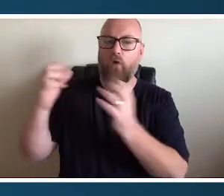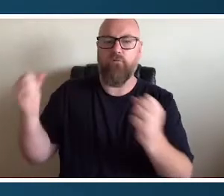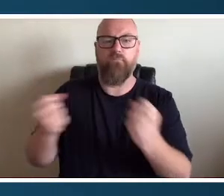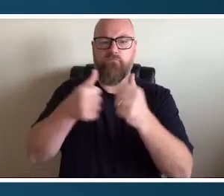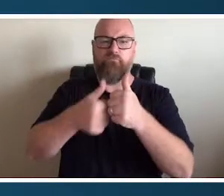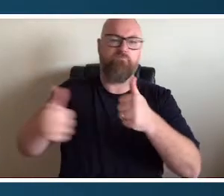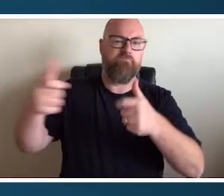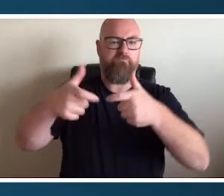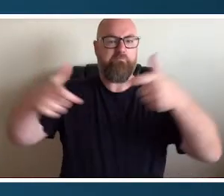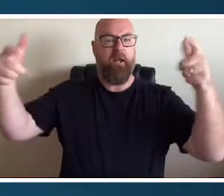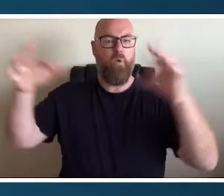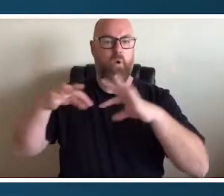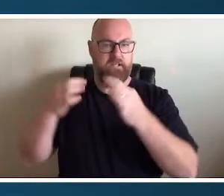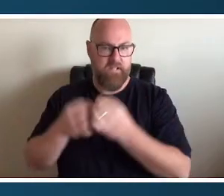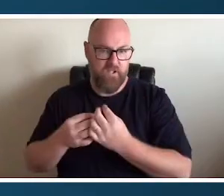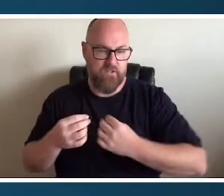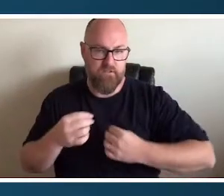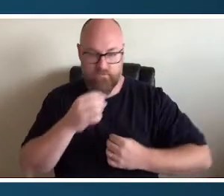power up.